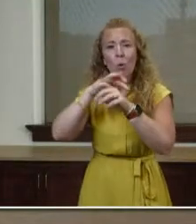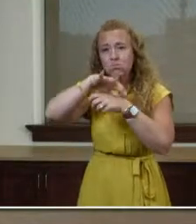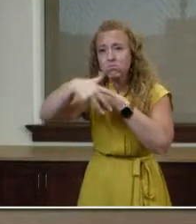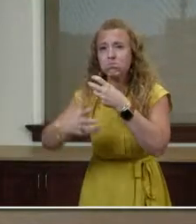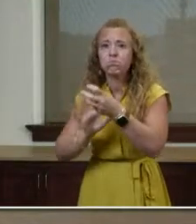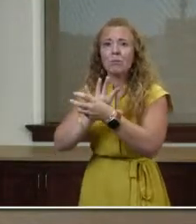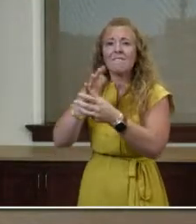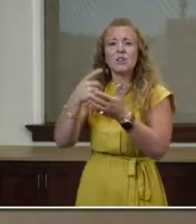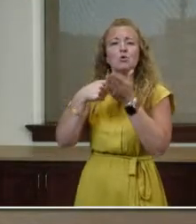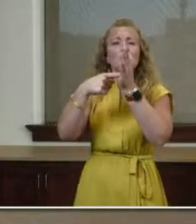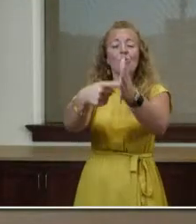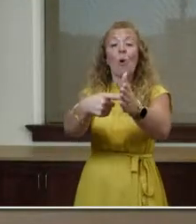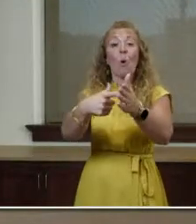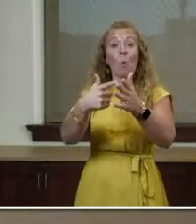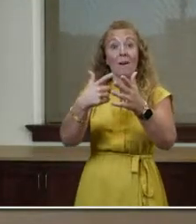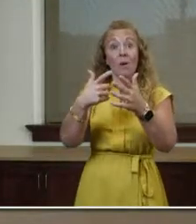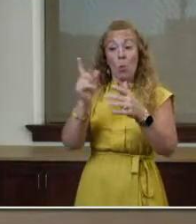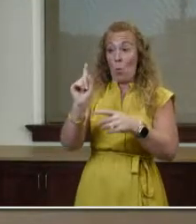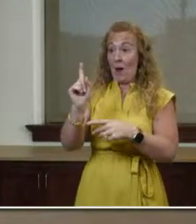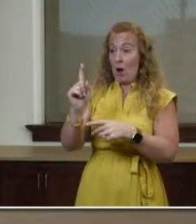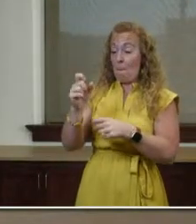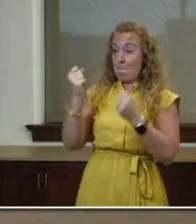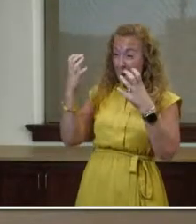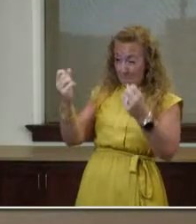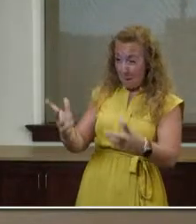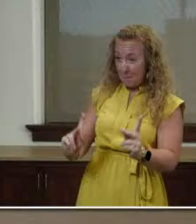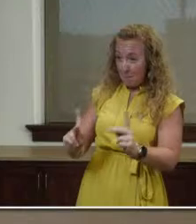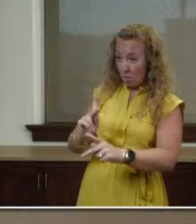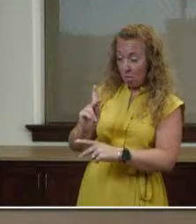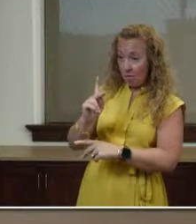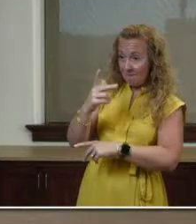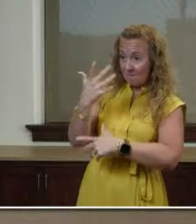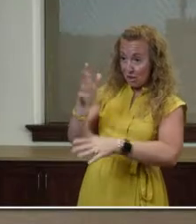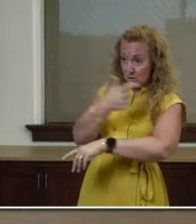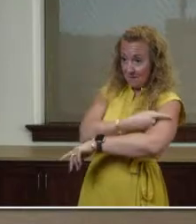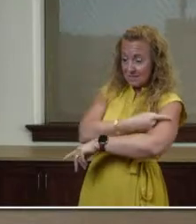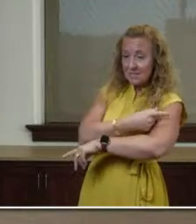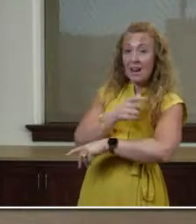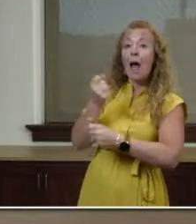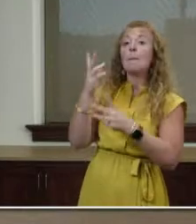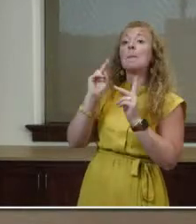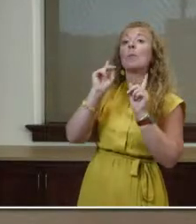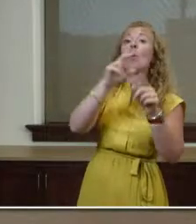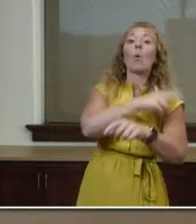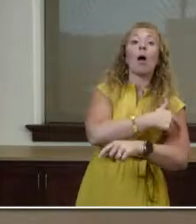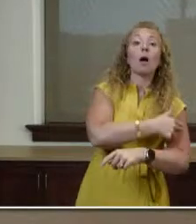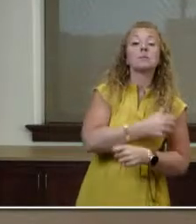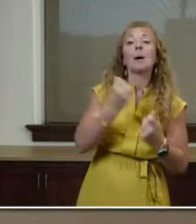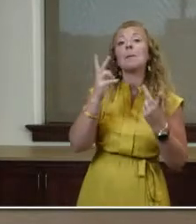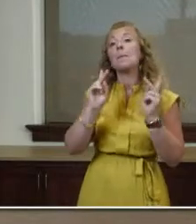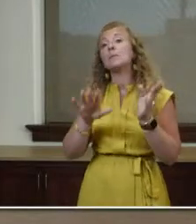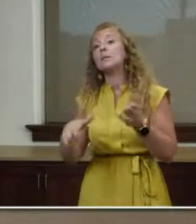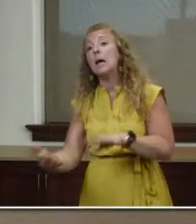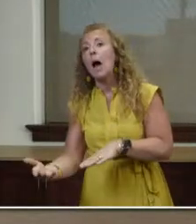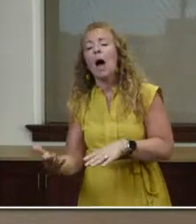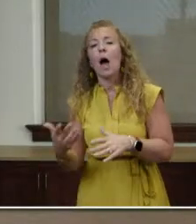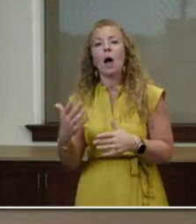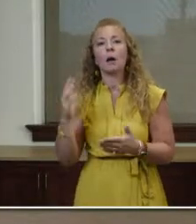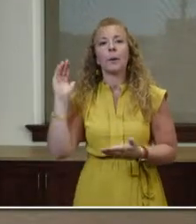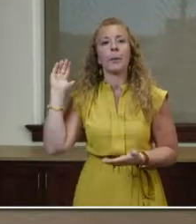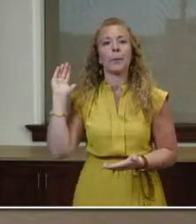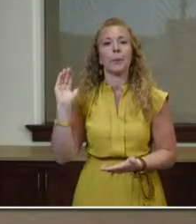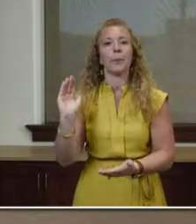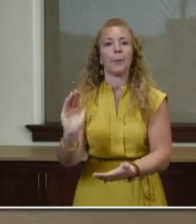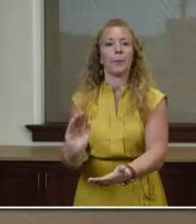have a high percentage of vaccinations, the hospitalizations, the death rate, the fatalities, continue